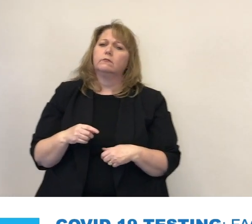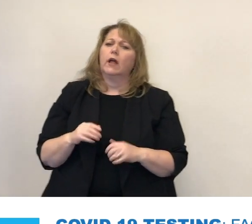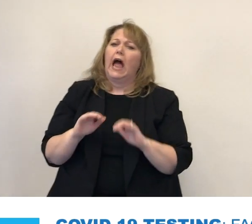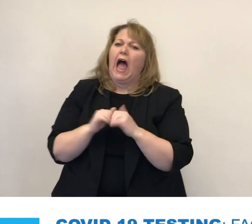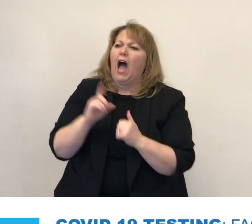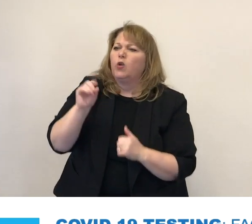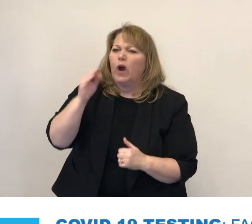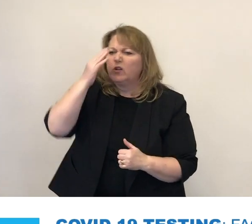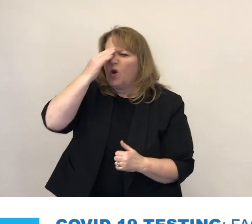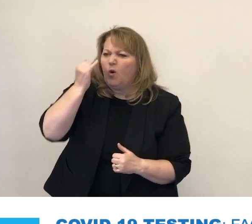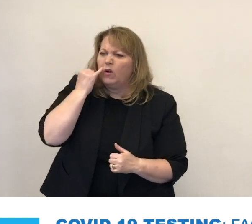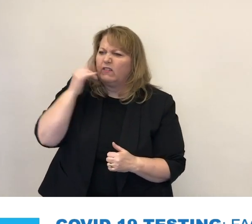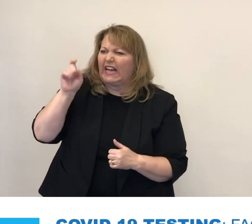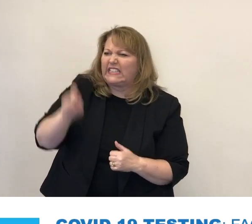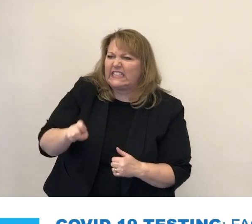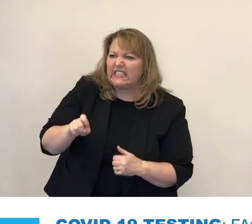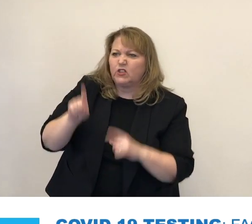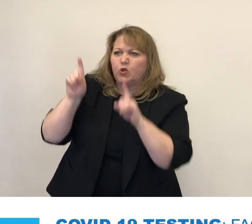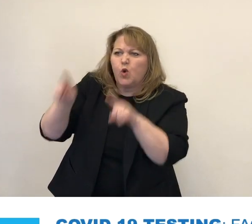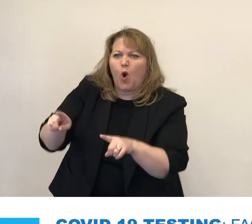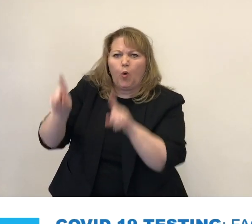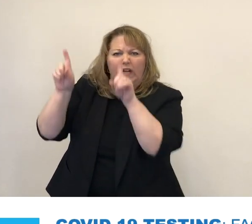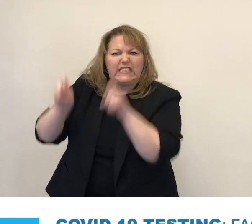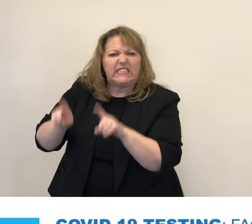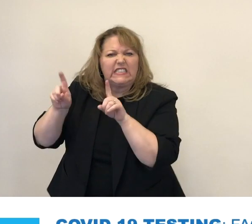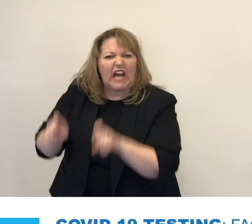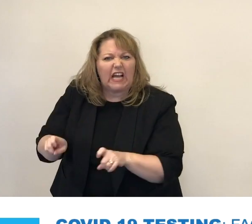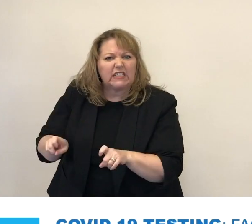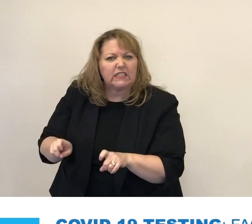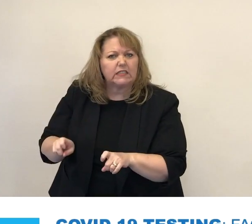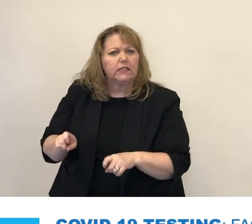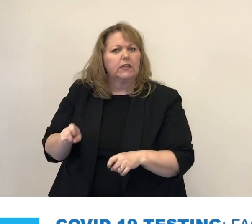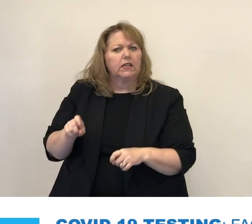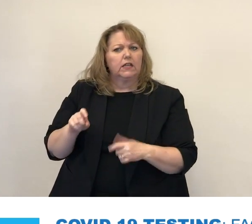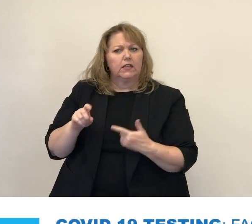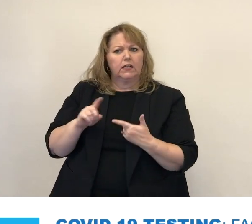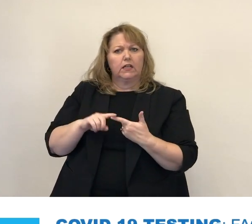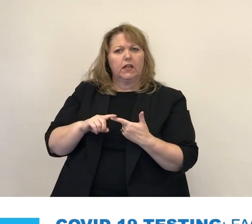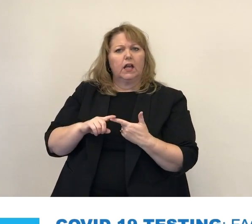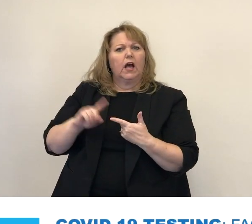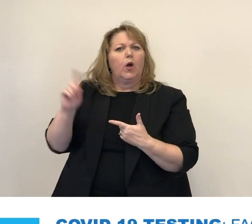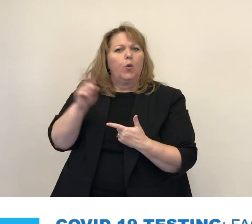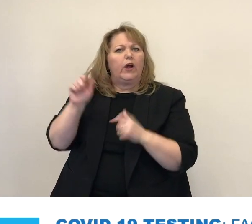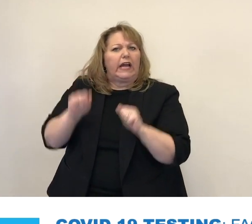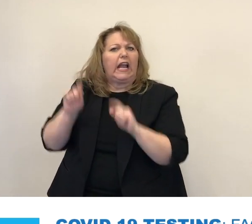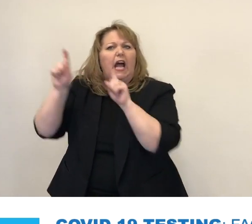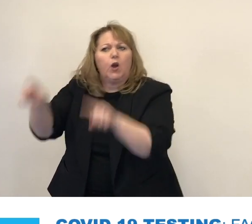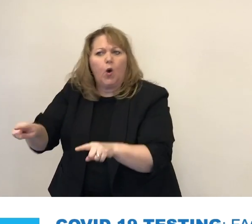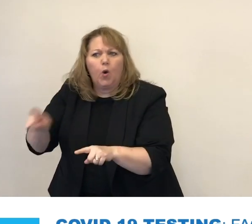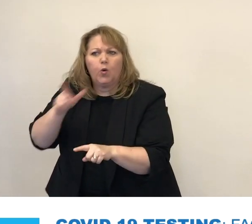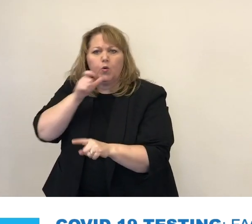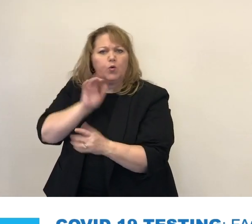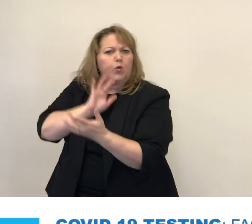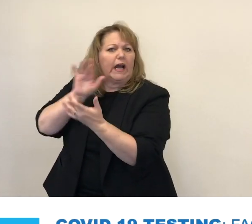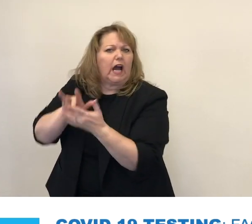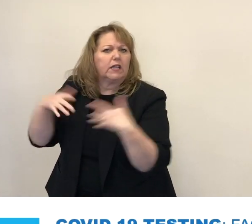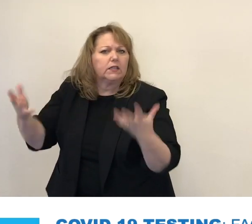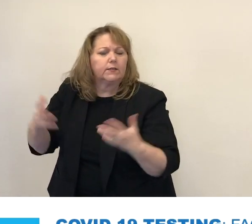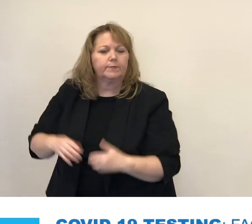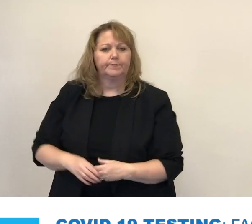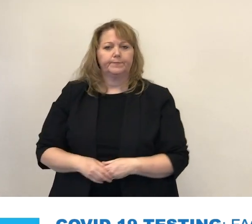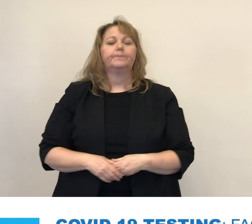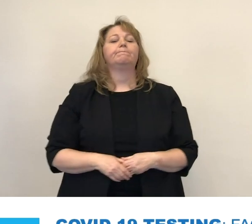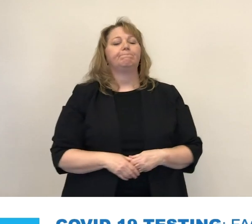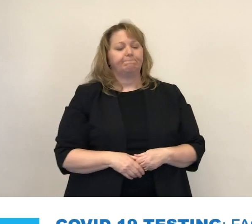do I know if I need a test for COVID-19? Where can I get one, and who am I supposed to call? COVID-19